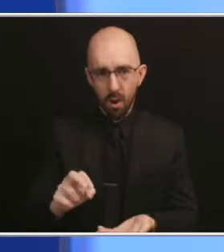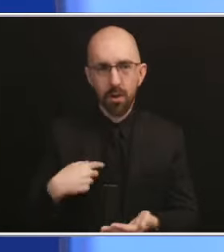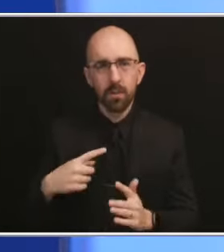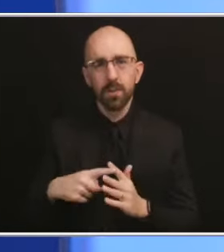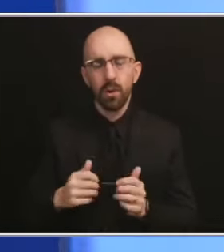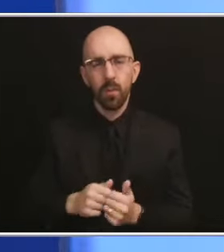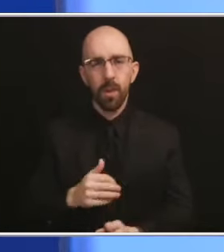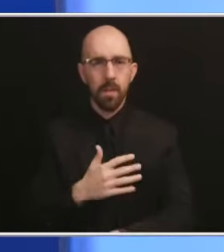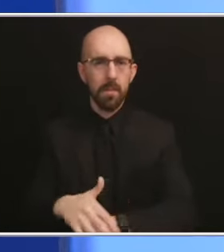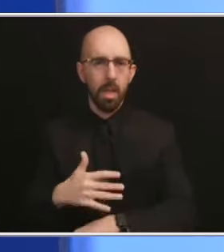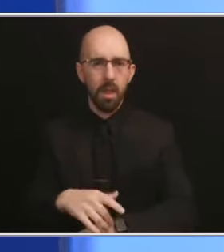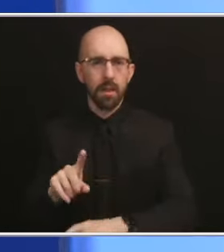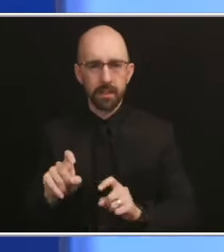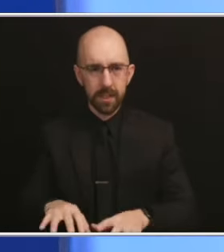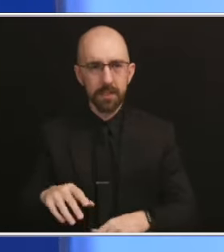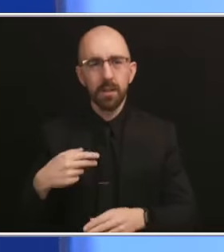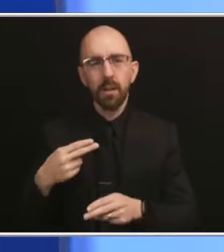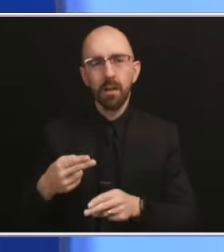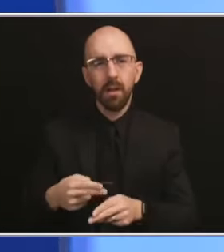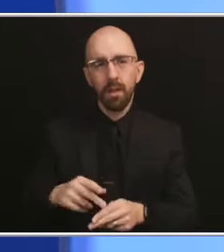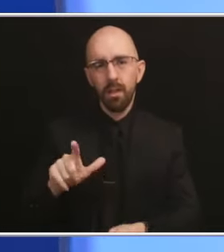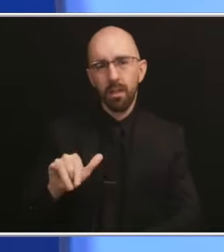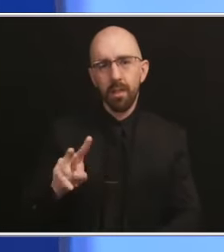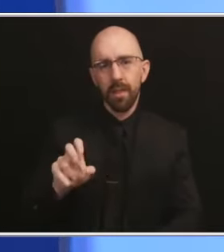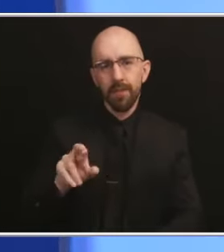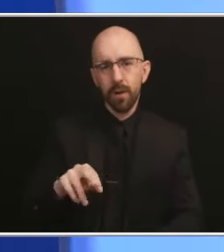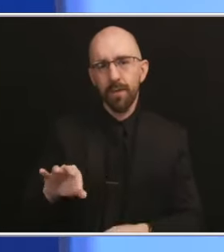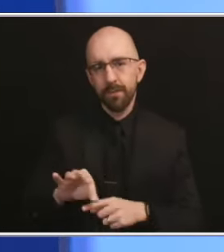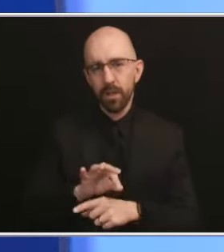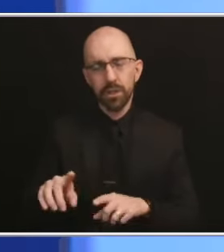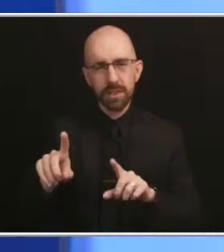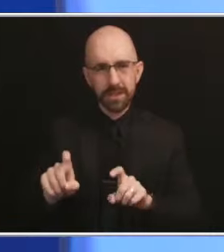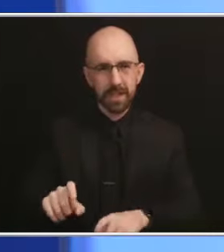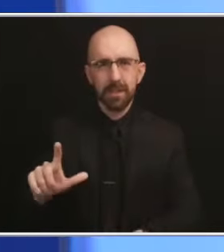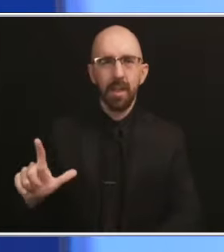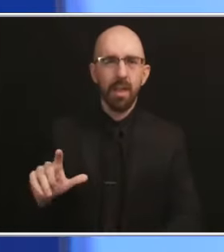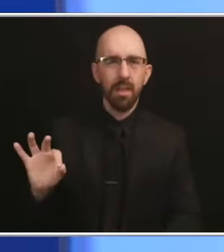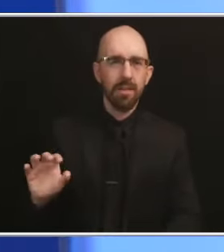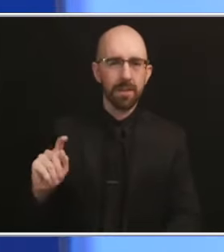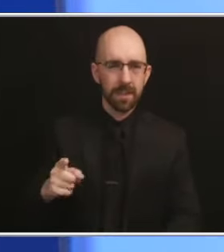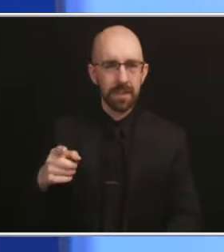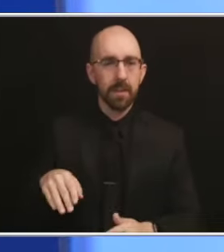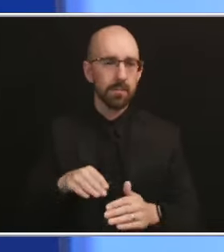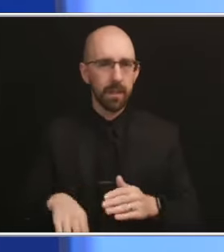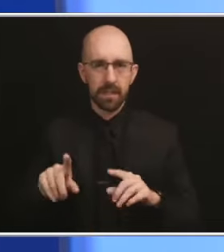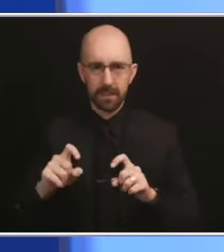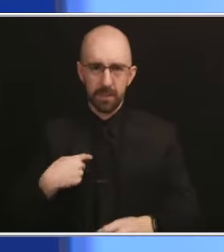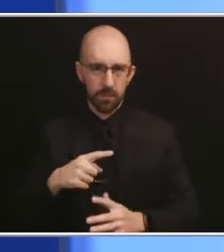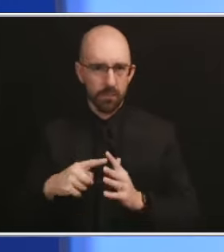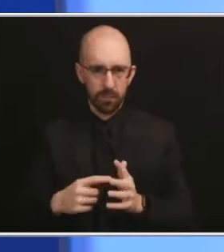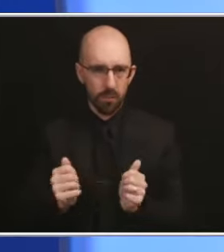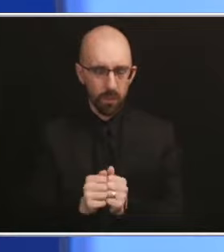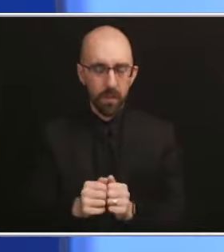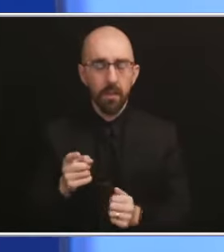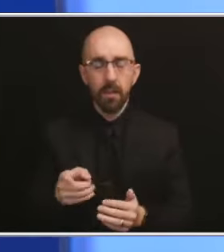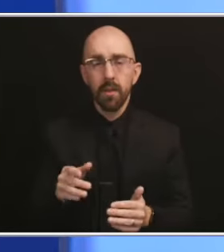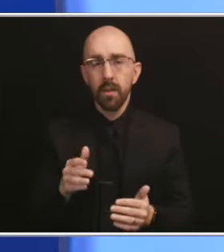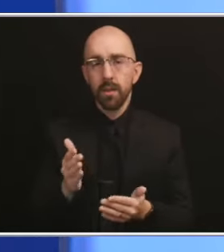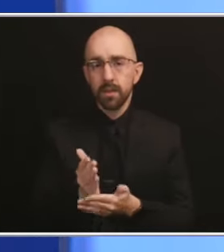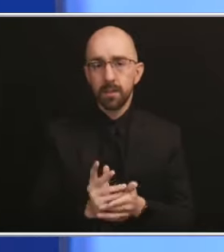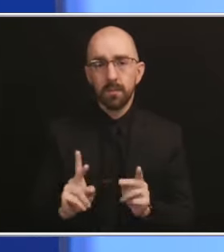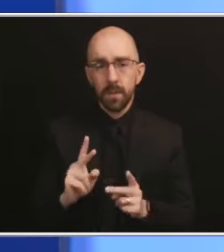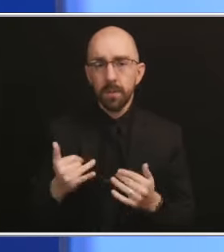are called liver function tests, or LFTs, you may know. And those are our basic tests that we start with. But the problem is sometimes people can still have liver disease